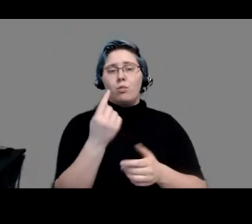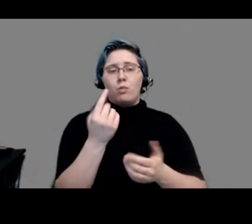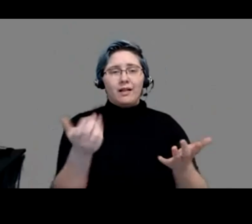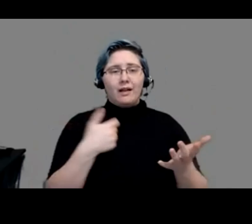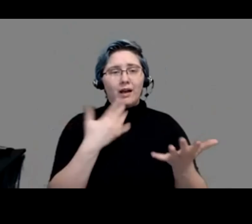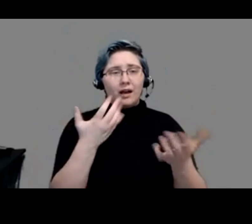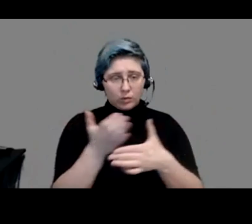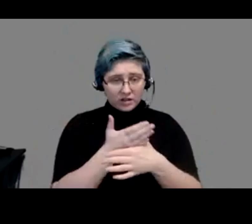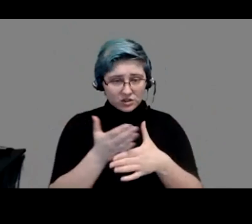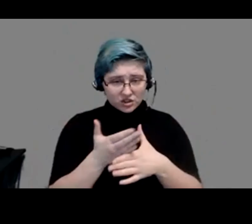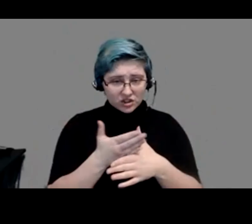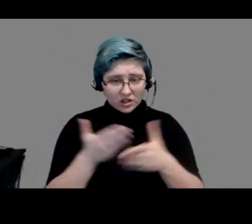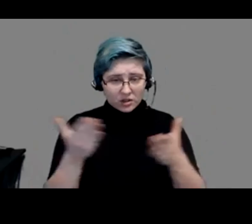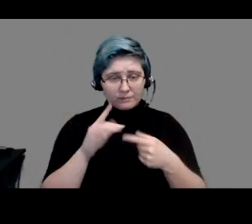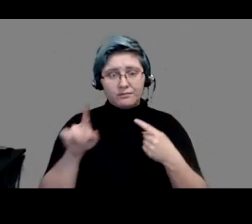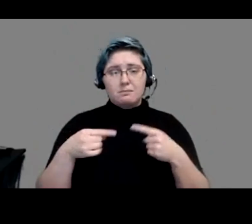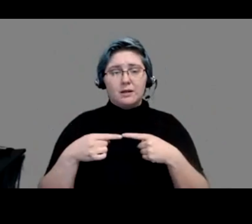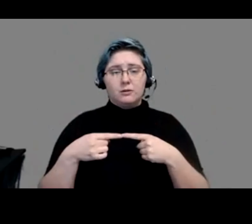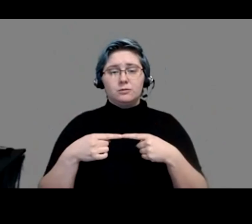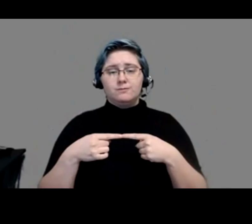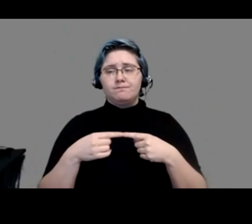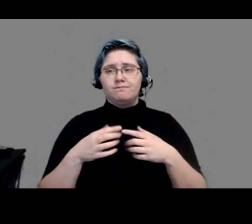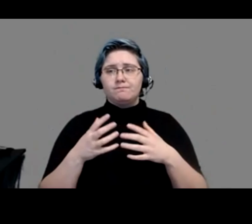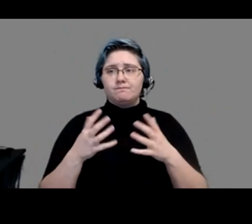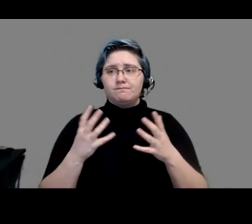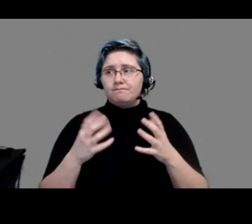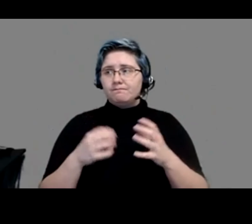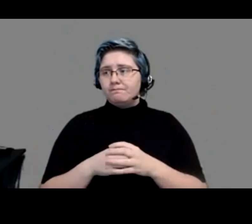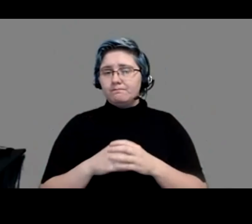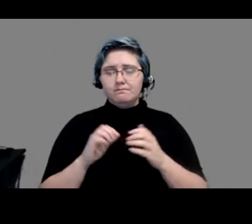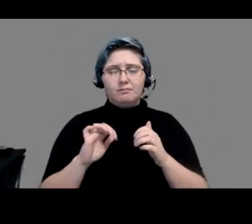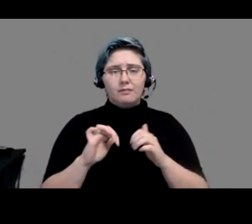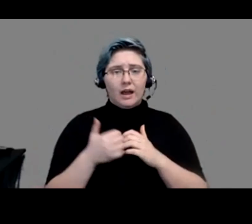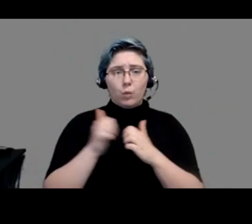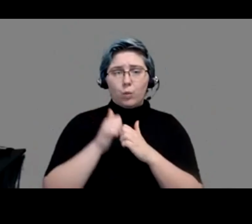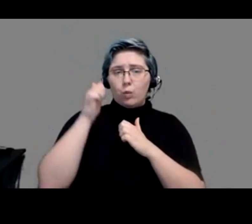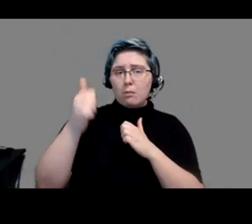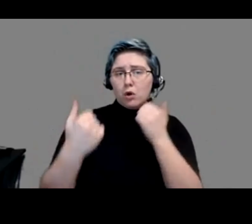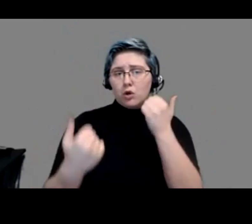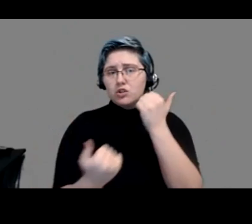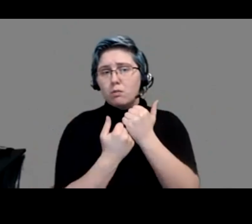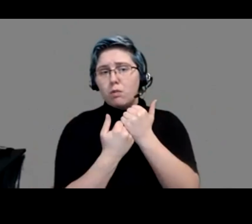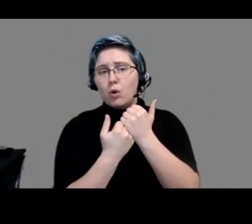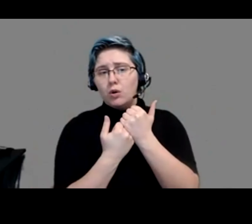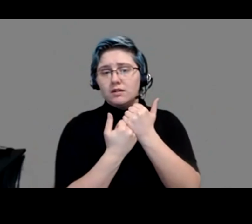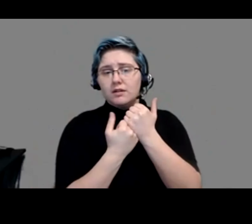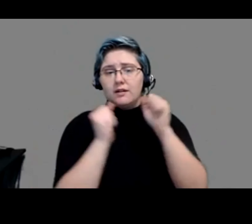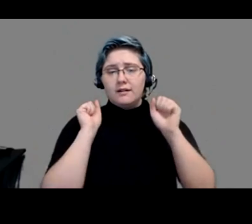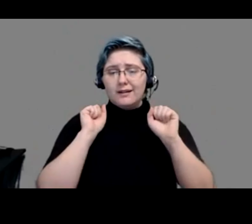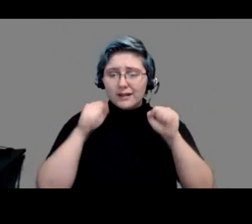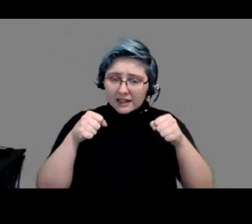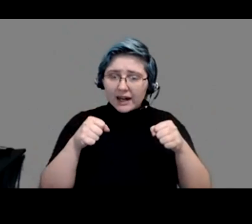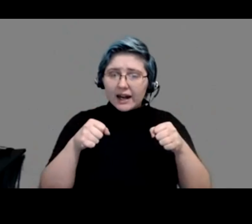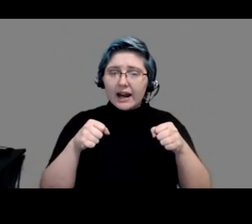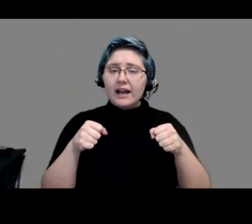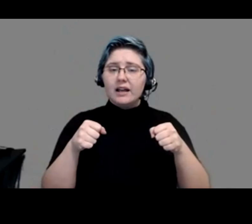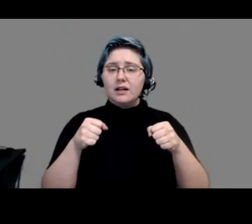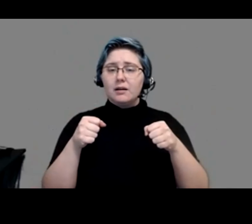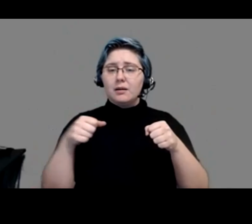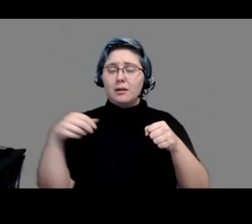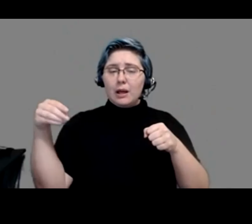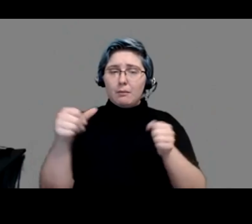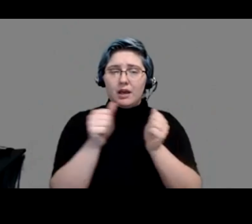share is about how remote supports can be paid by